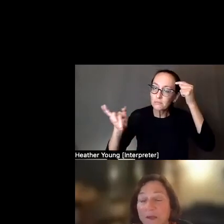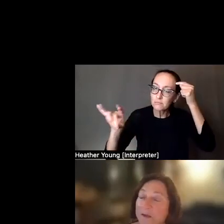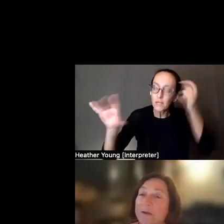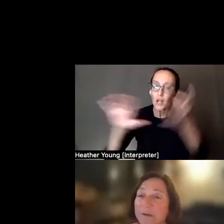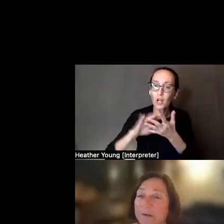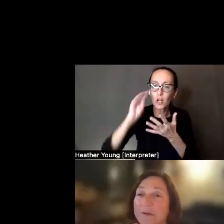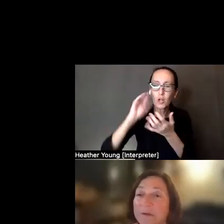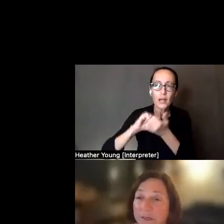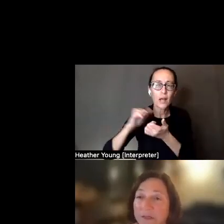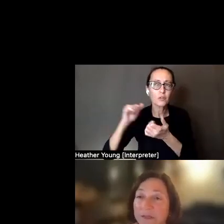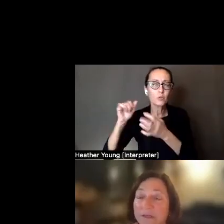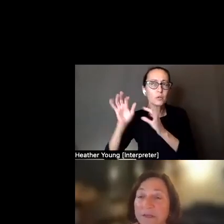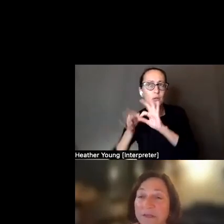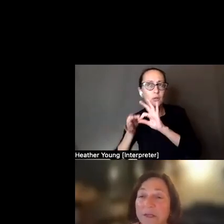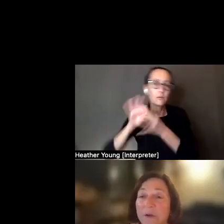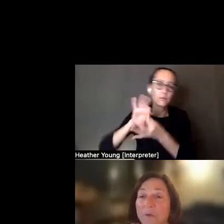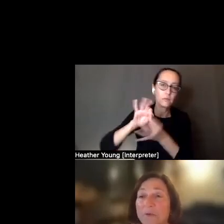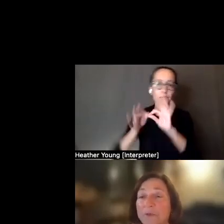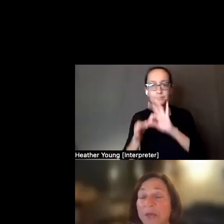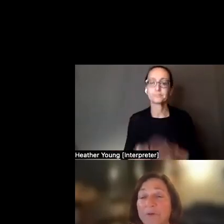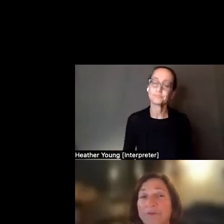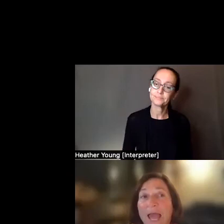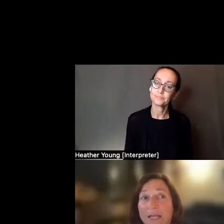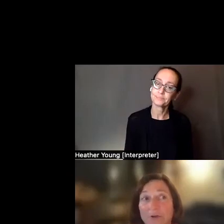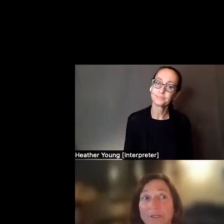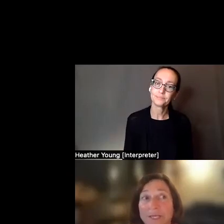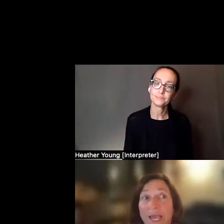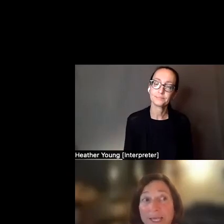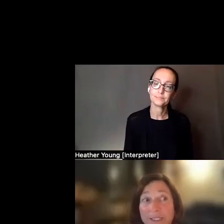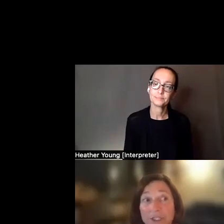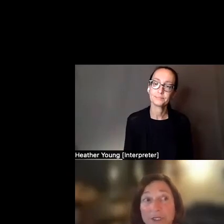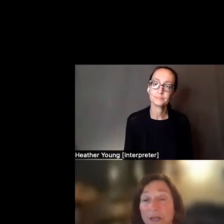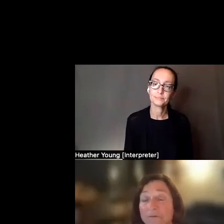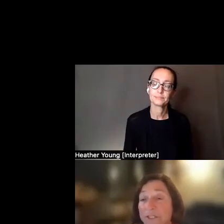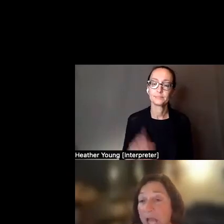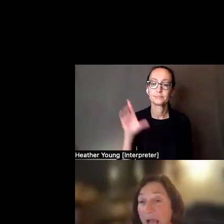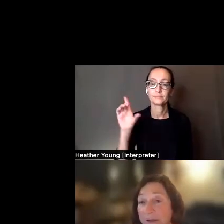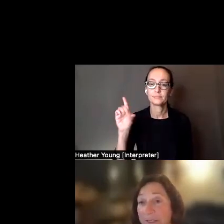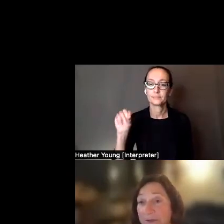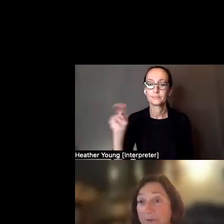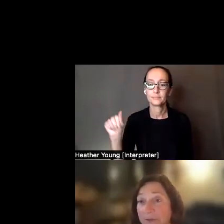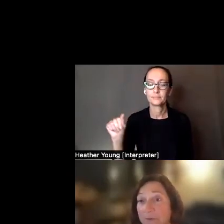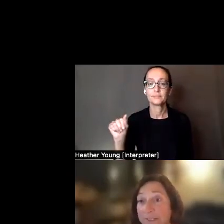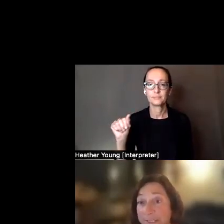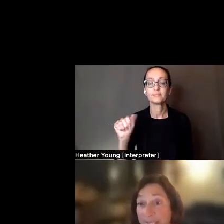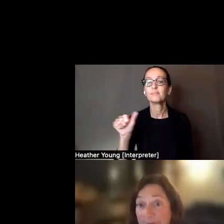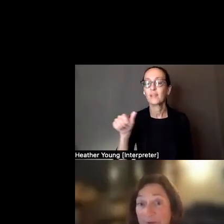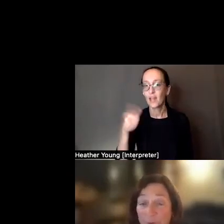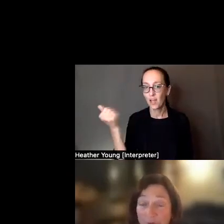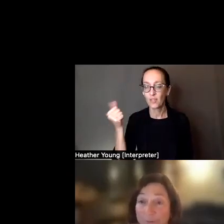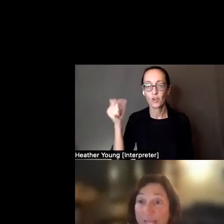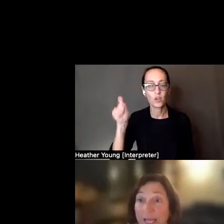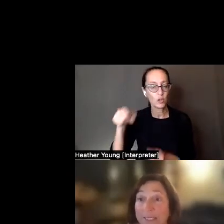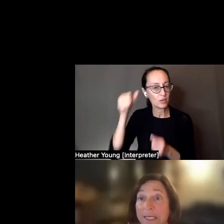all in and work with it. The other factor is the age of the child when they received the